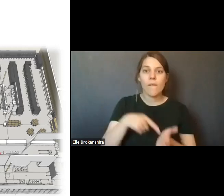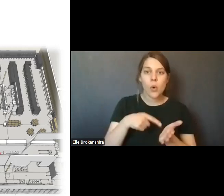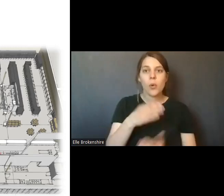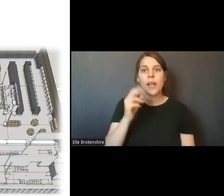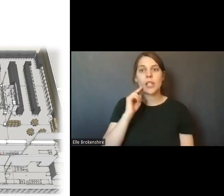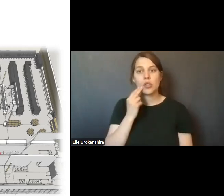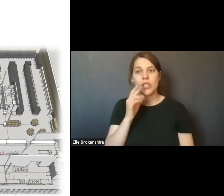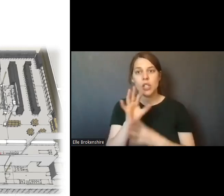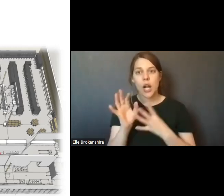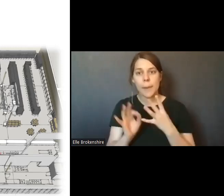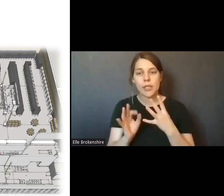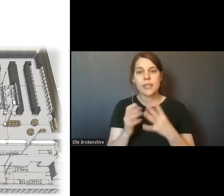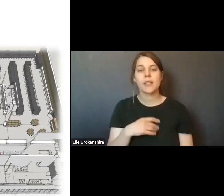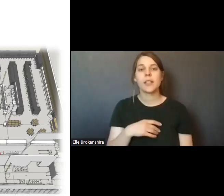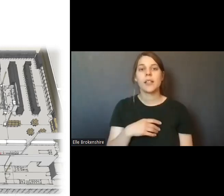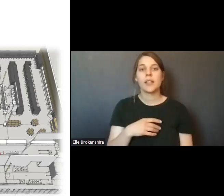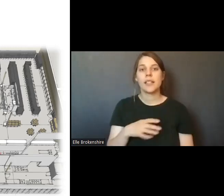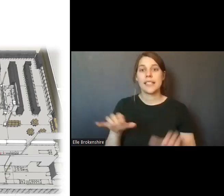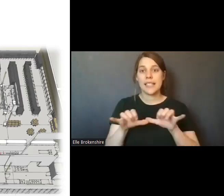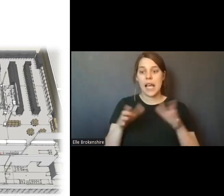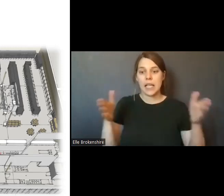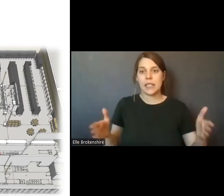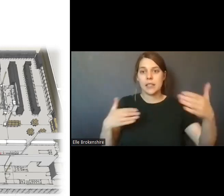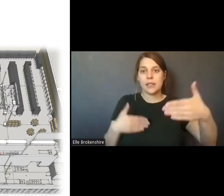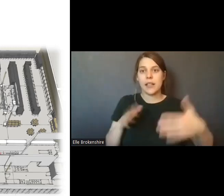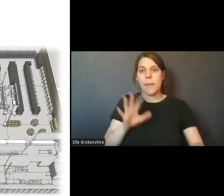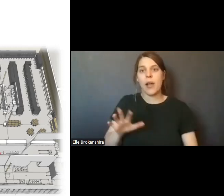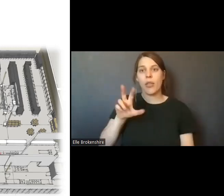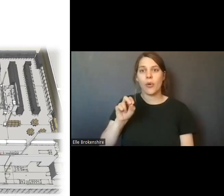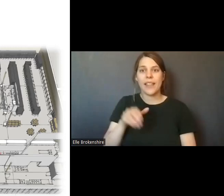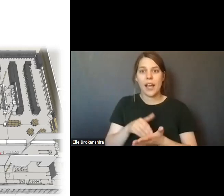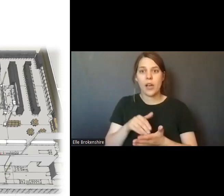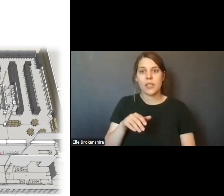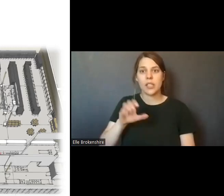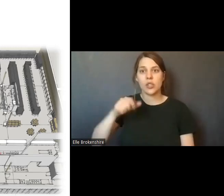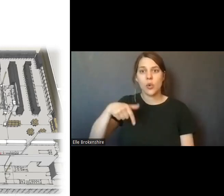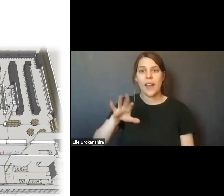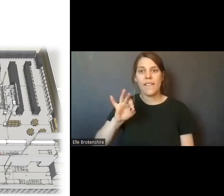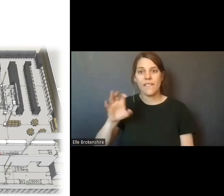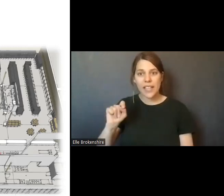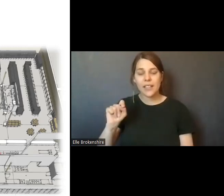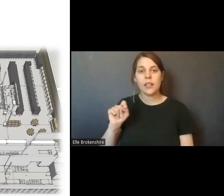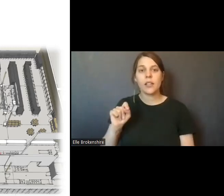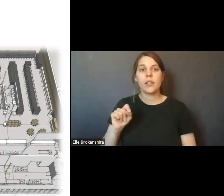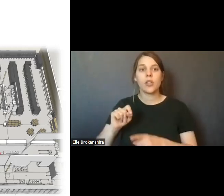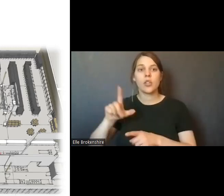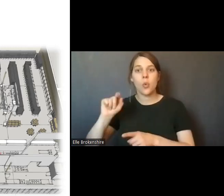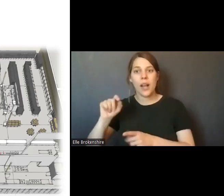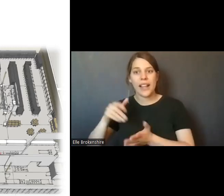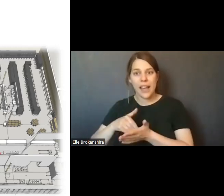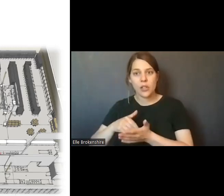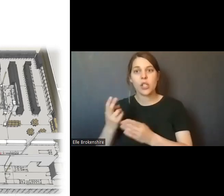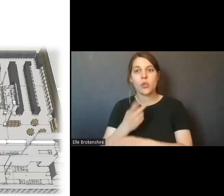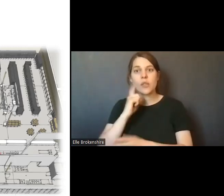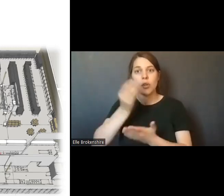store size is going to be roughly 30,000 square feet, with 20,000 of those square feet used for actual selling space. So this is going